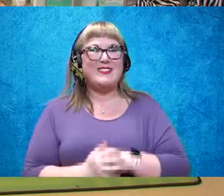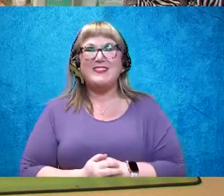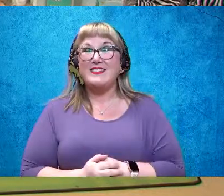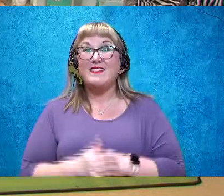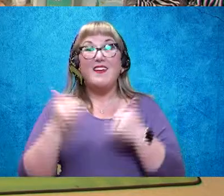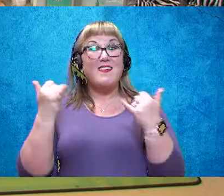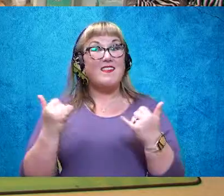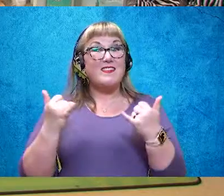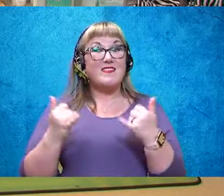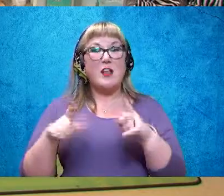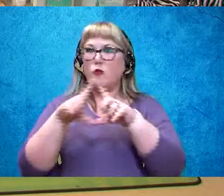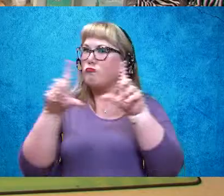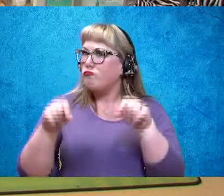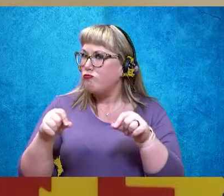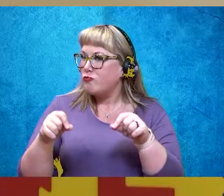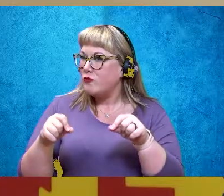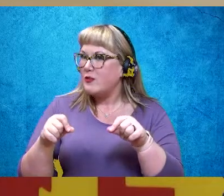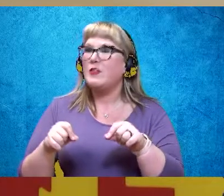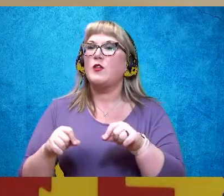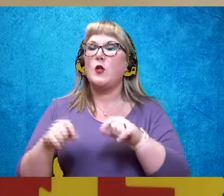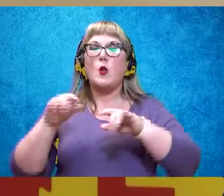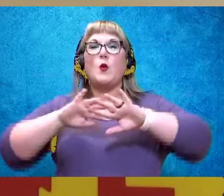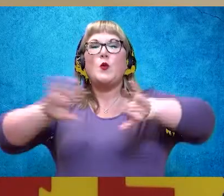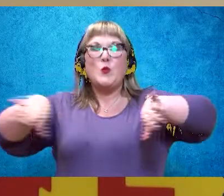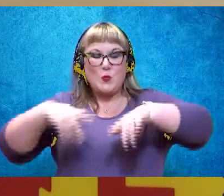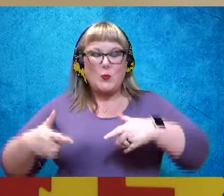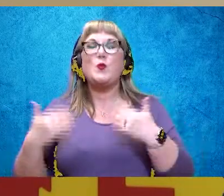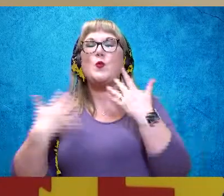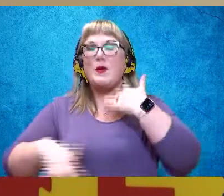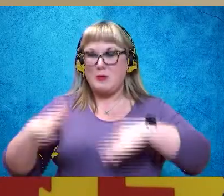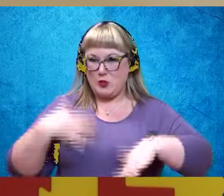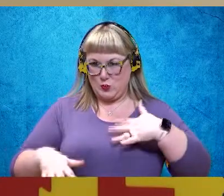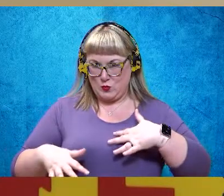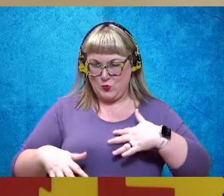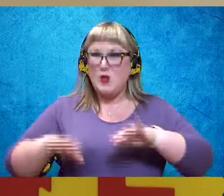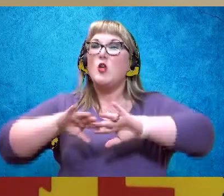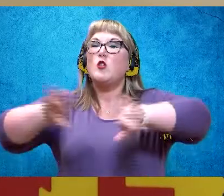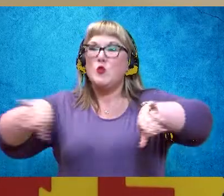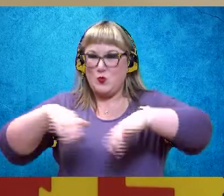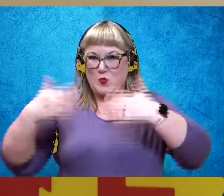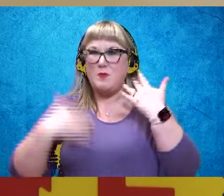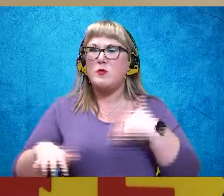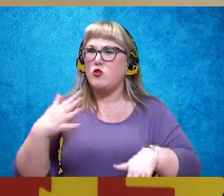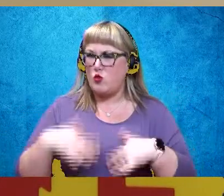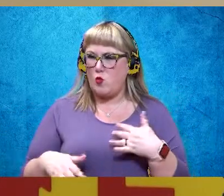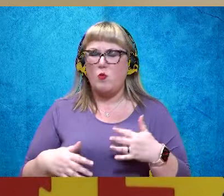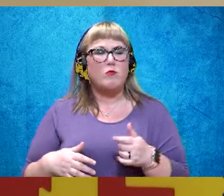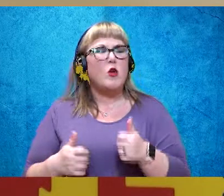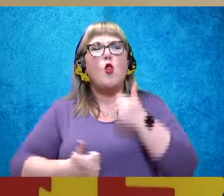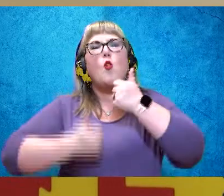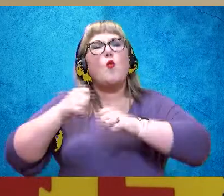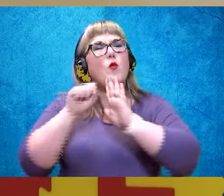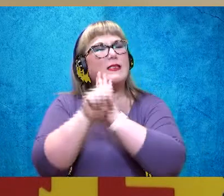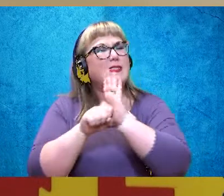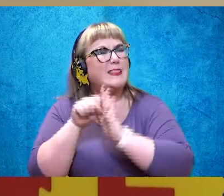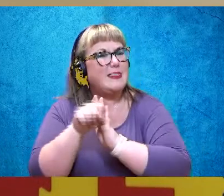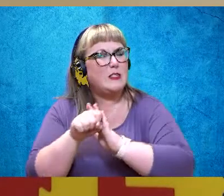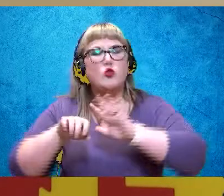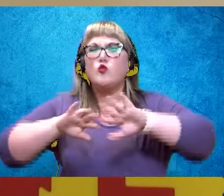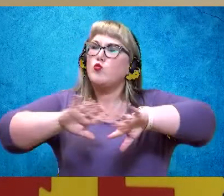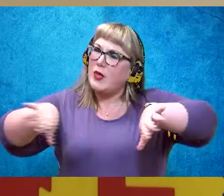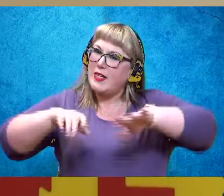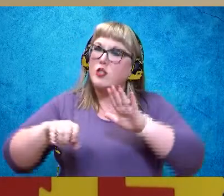Now this is a swimsuit, swimming suit. Which season do we get to wear